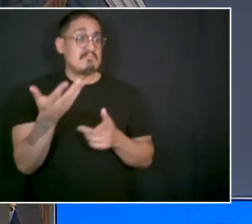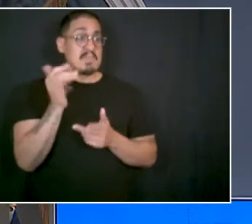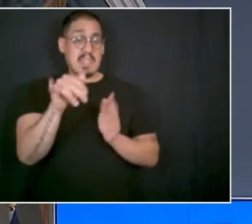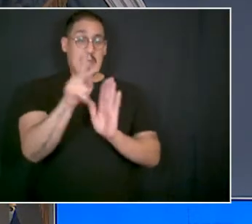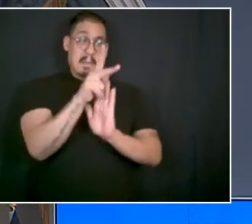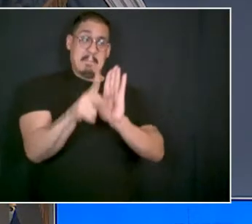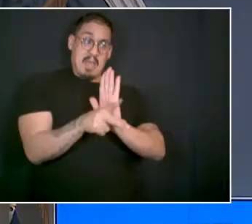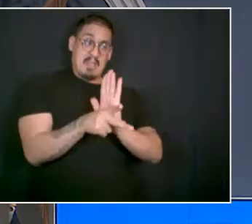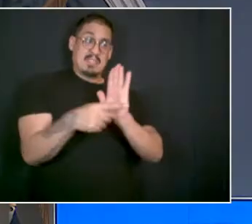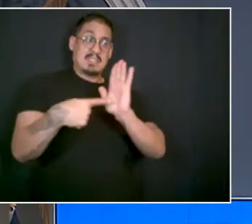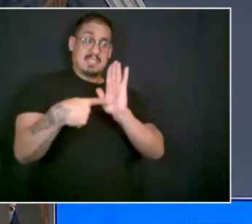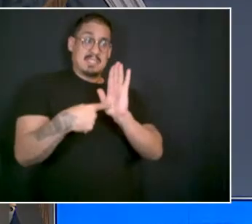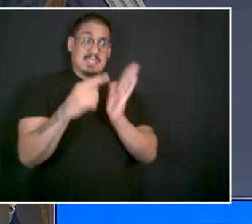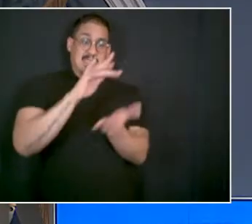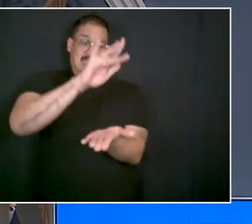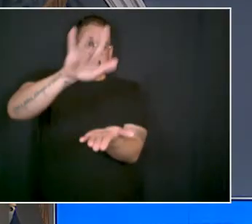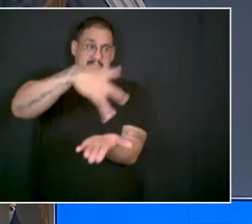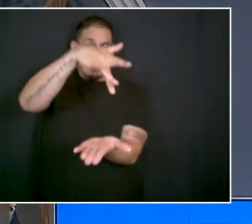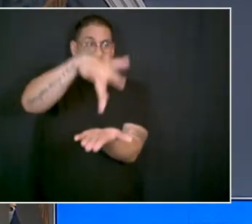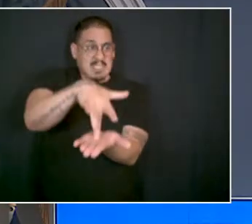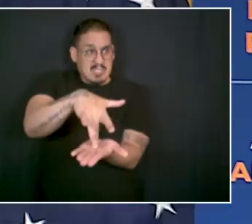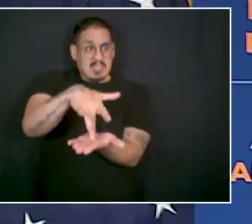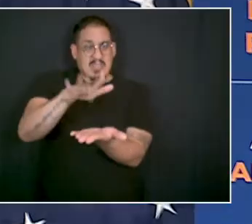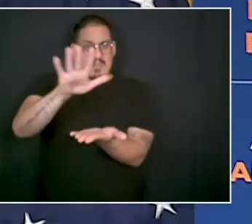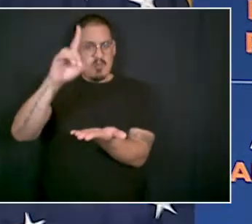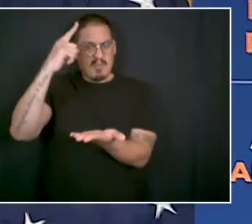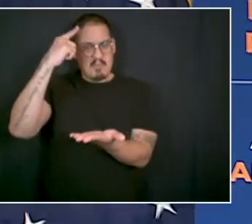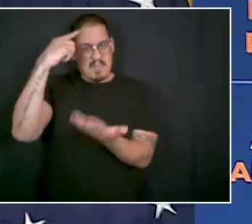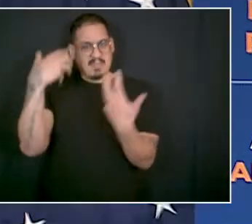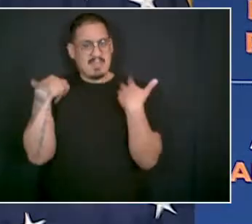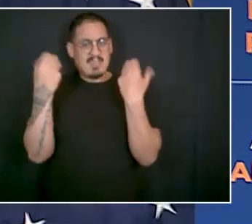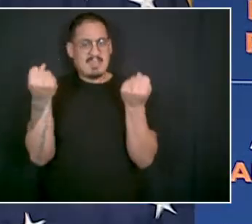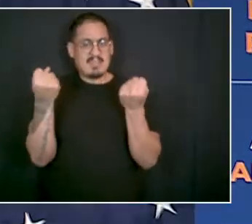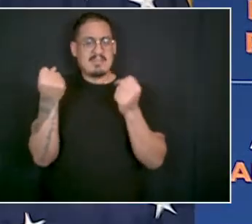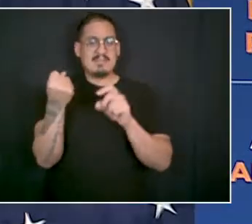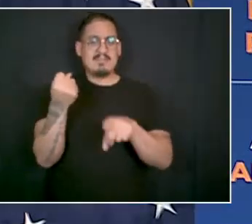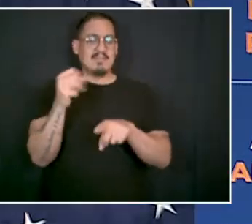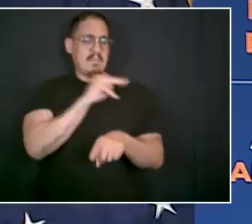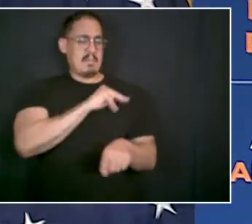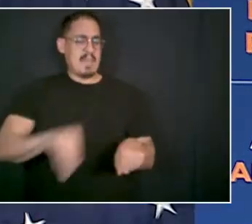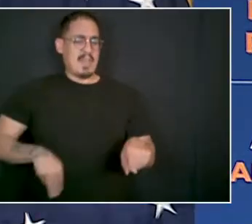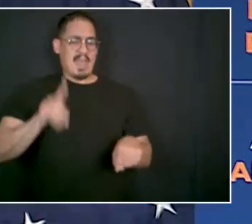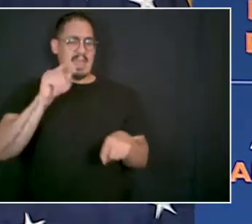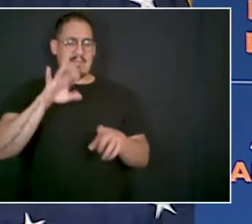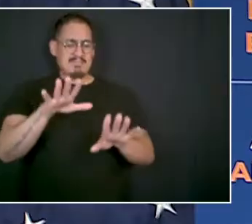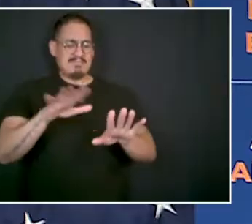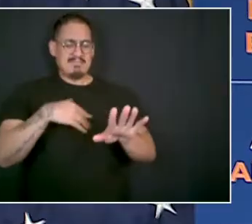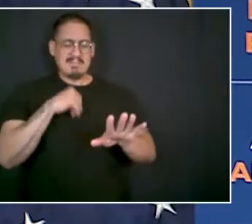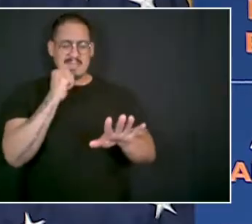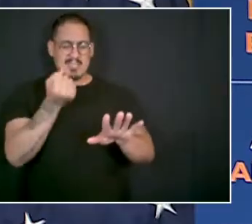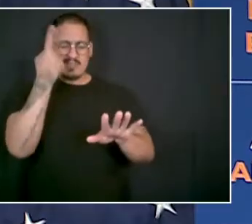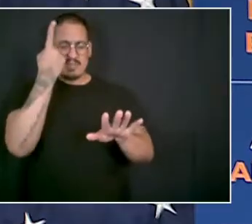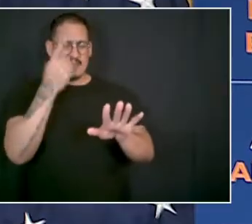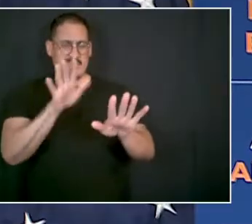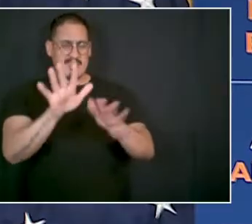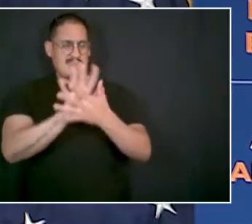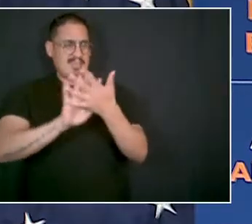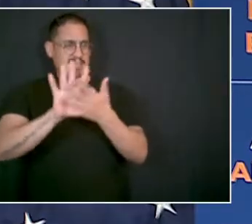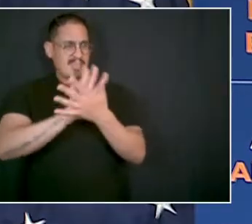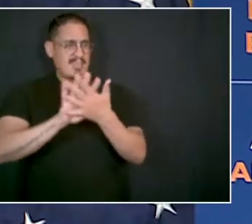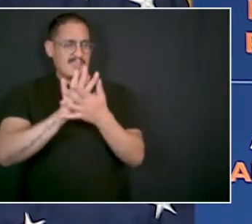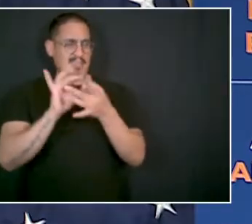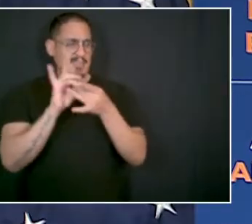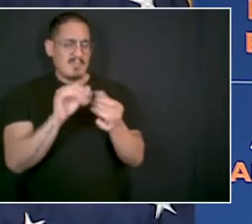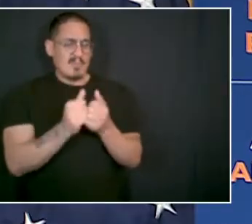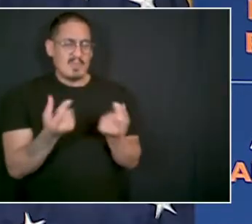of your mental health agenda. I'm not quite understanding. Their complaint is, of what? That. Well, they're saying it's not